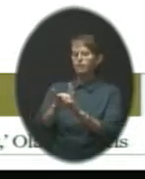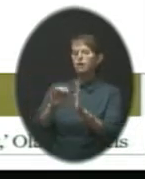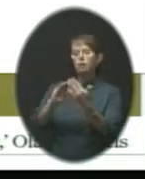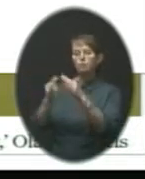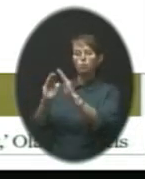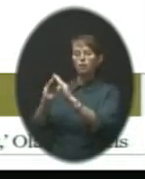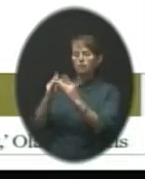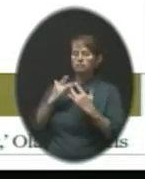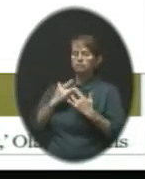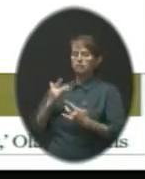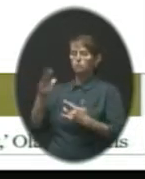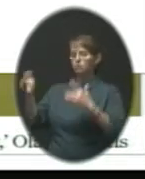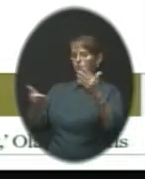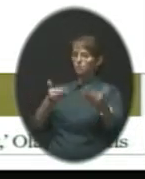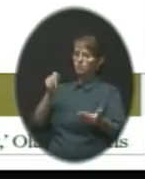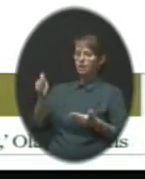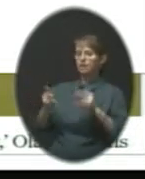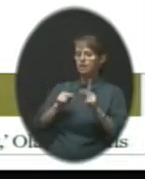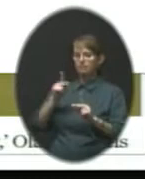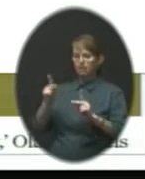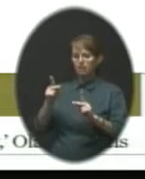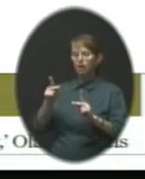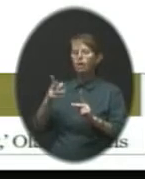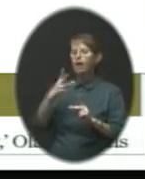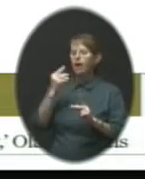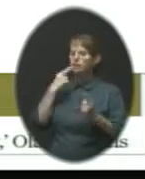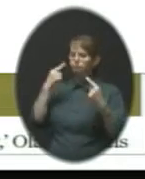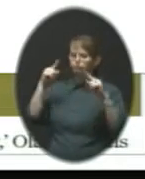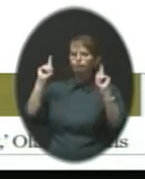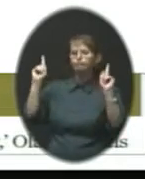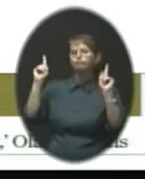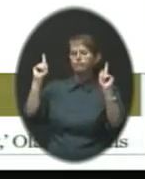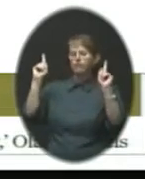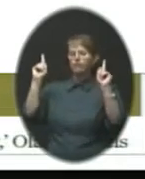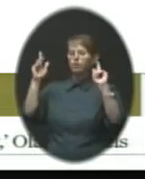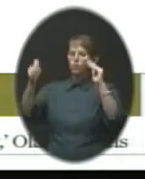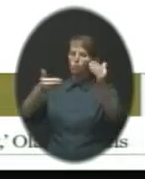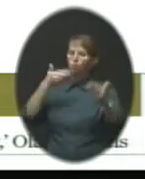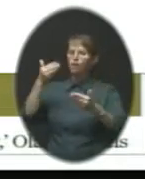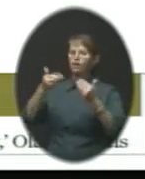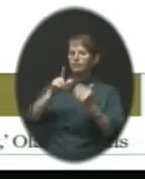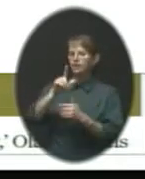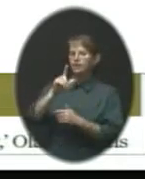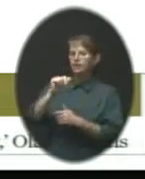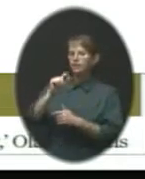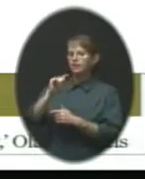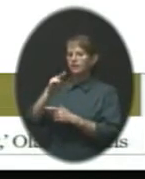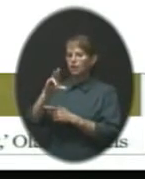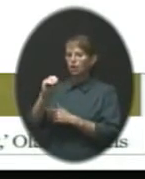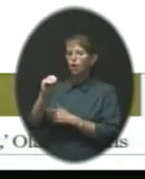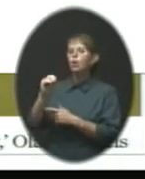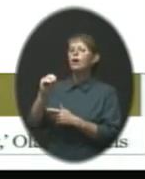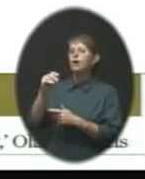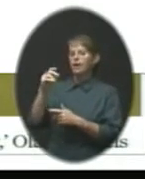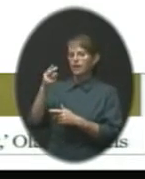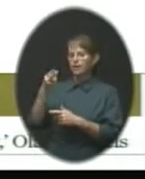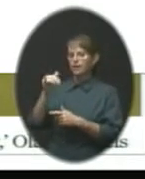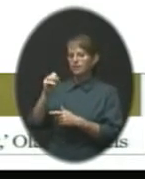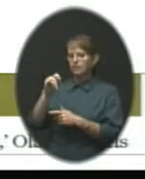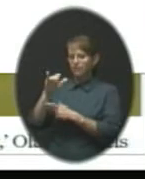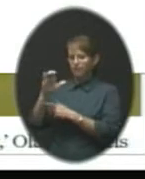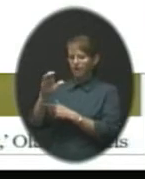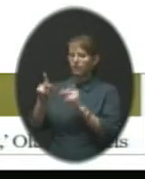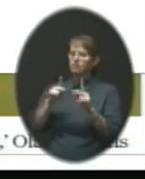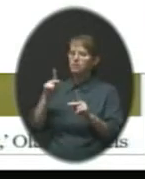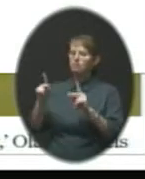that Olathe excelled when it came to welcoming Latino and Hispanic individuals. And so off of that, the mayor had